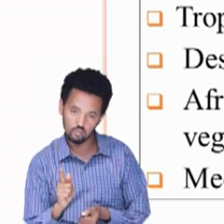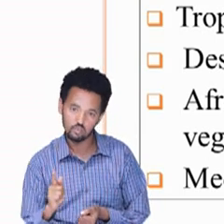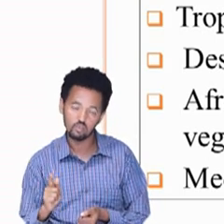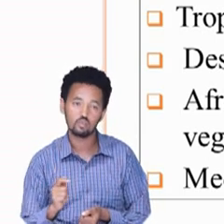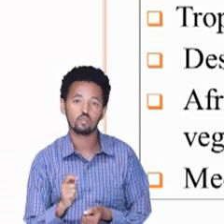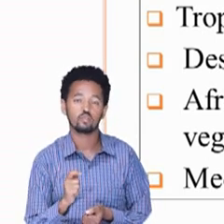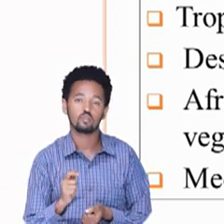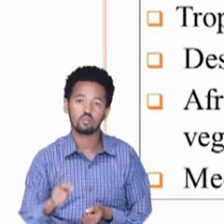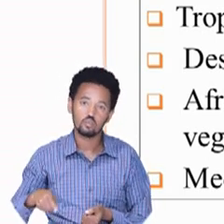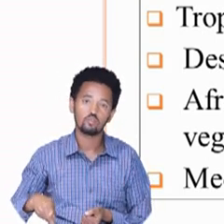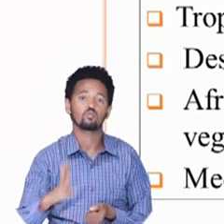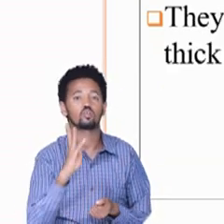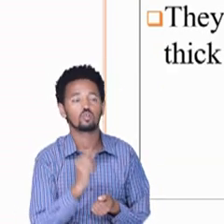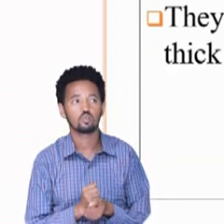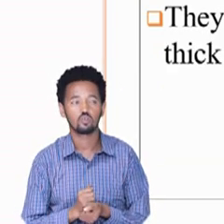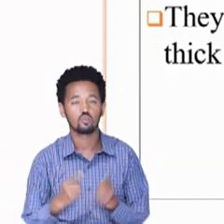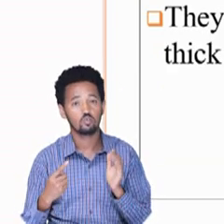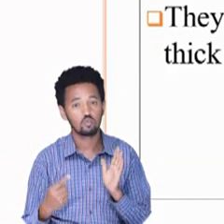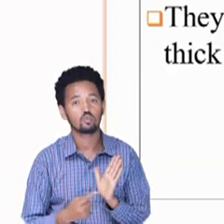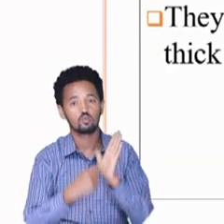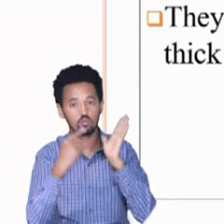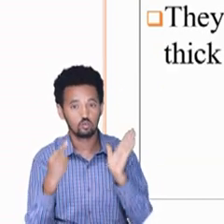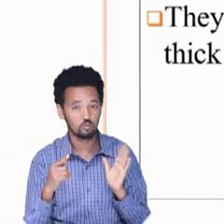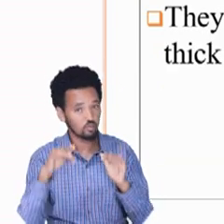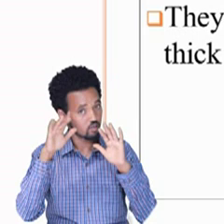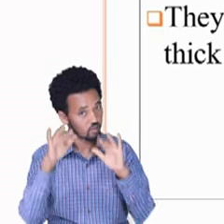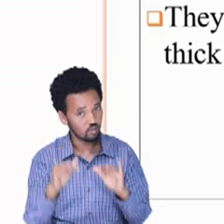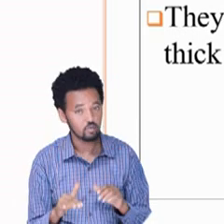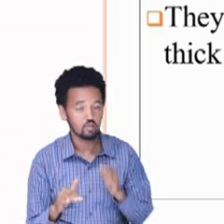Let us see about the tropical rainforest